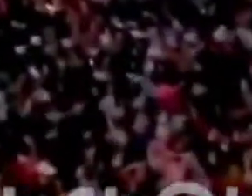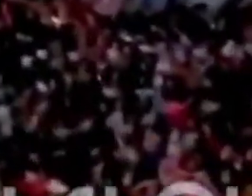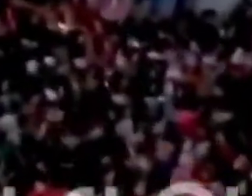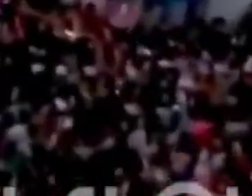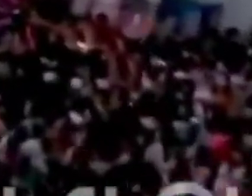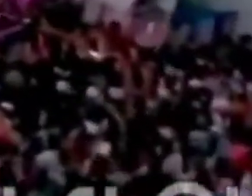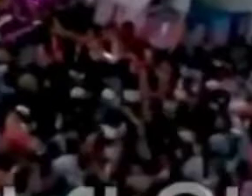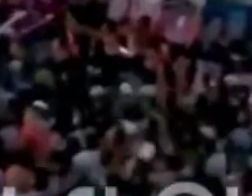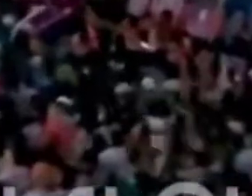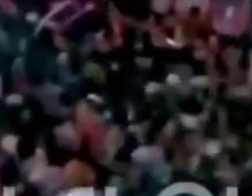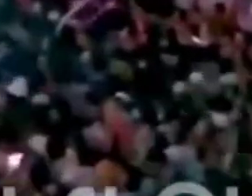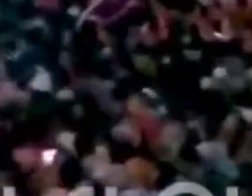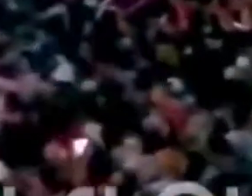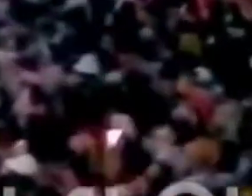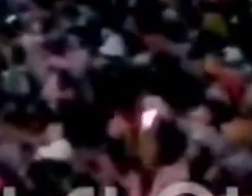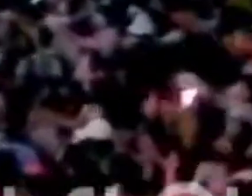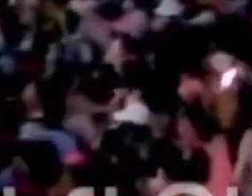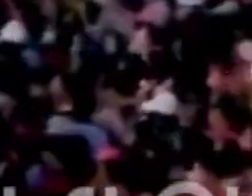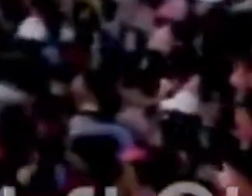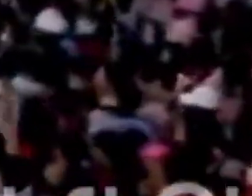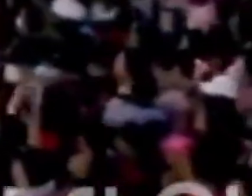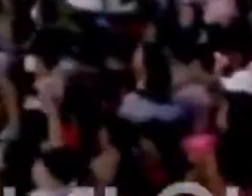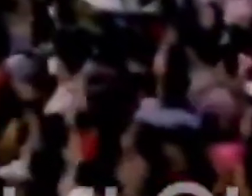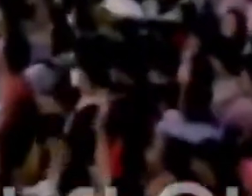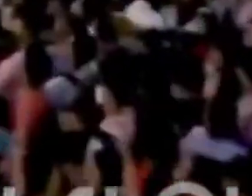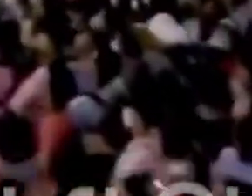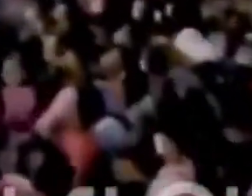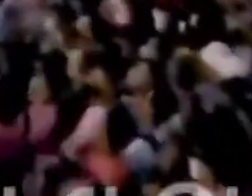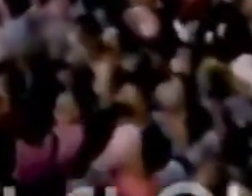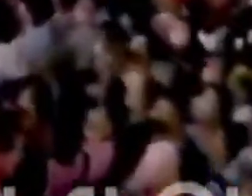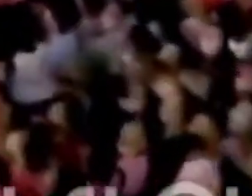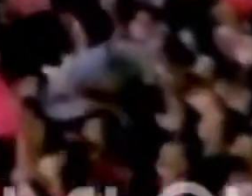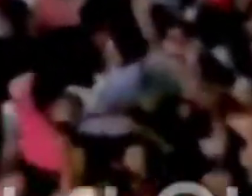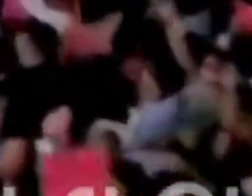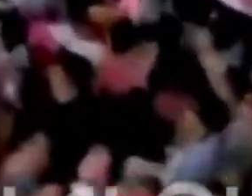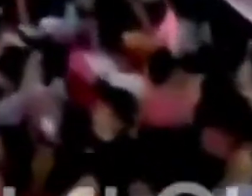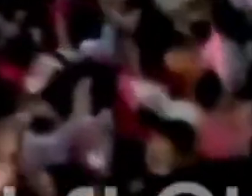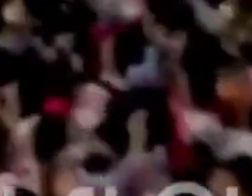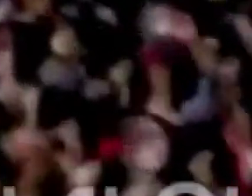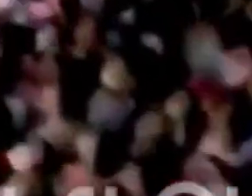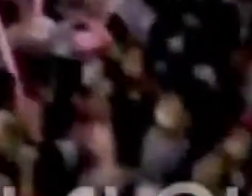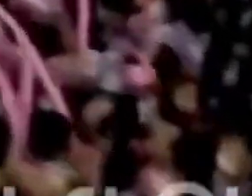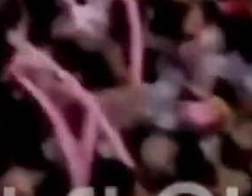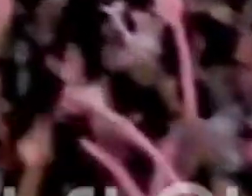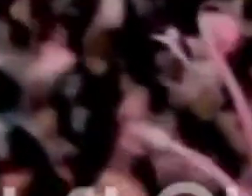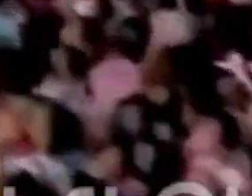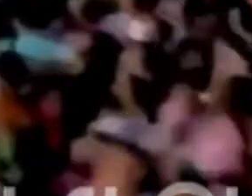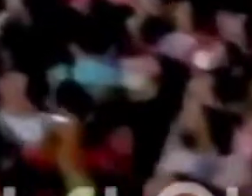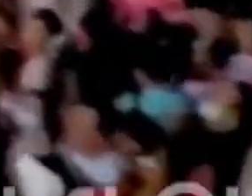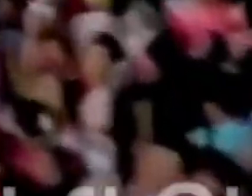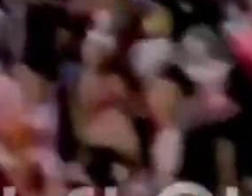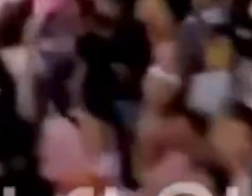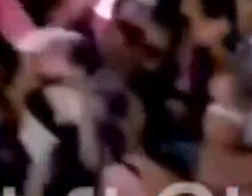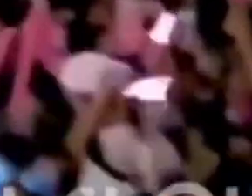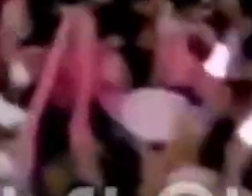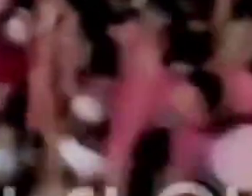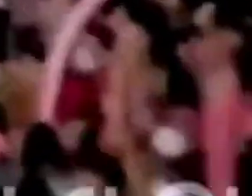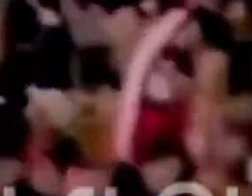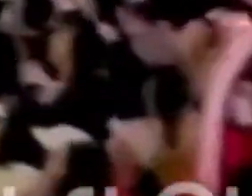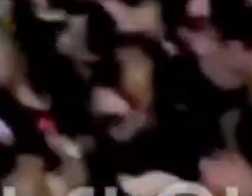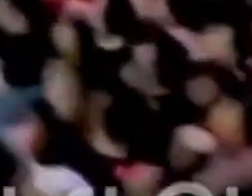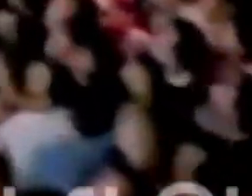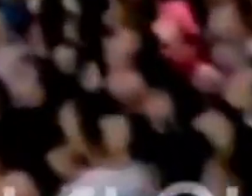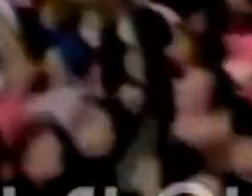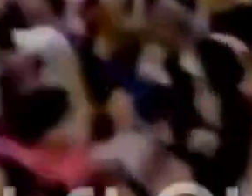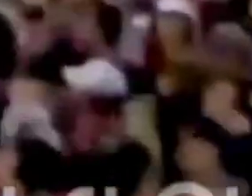I got something to prove. I gotta take what I hate and finally make a move. I think of you and all the shit you don't do. Well,